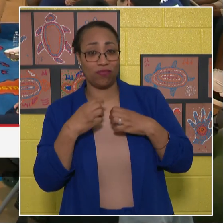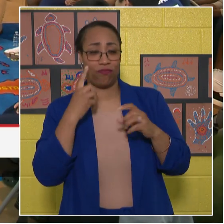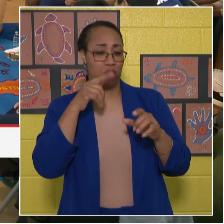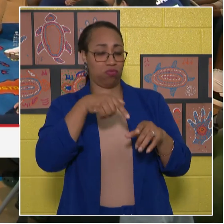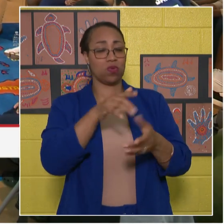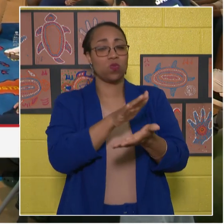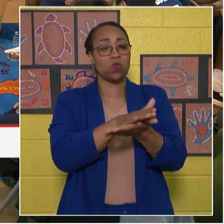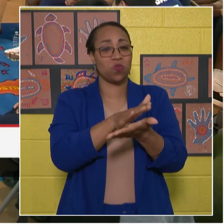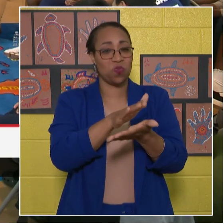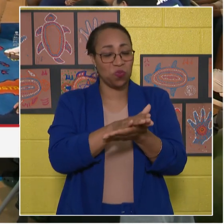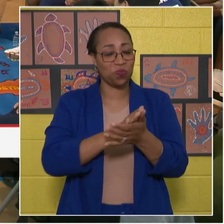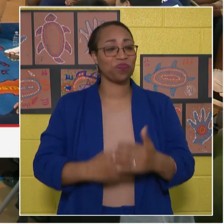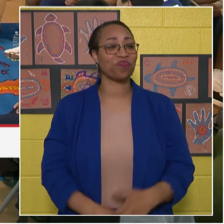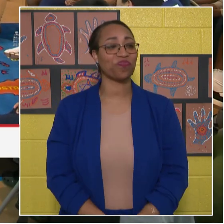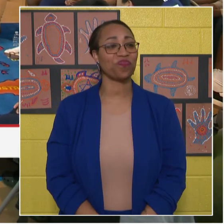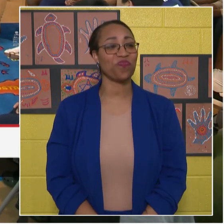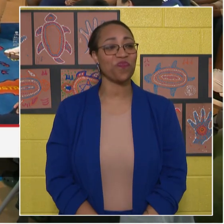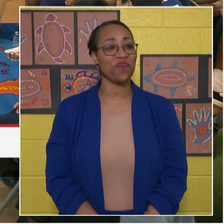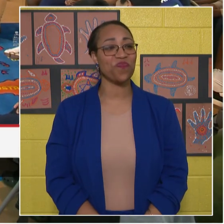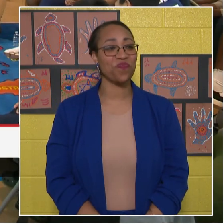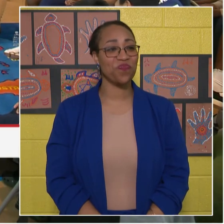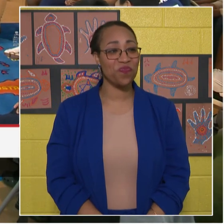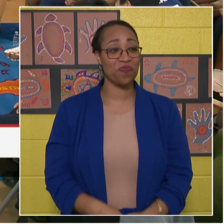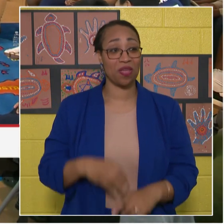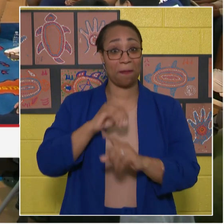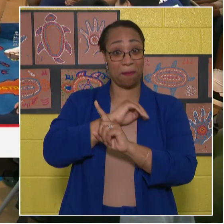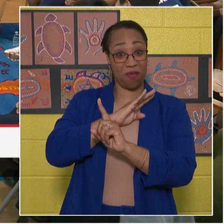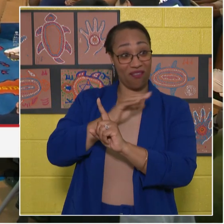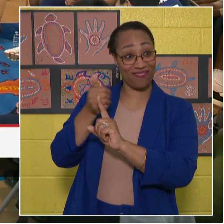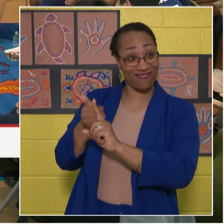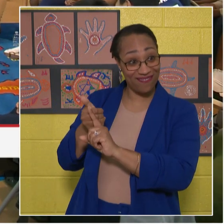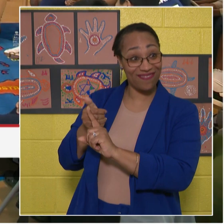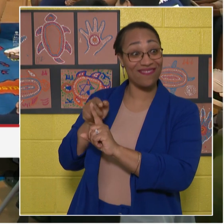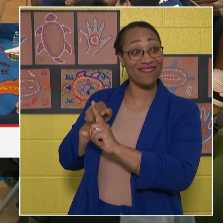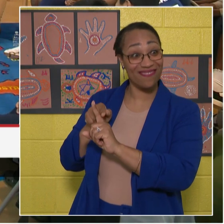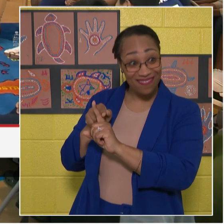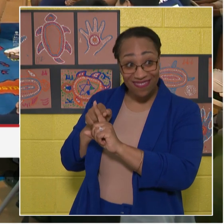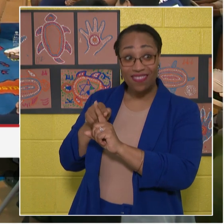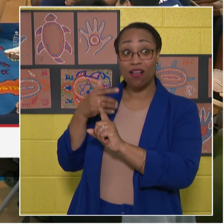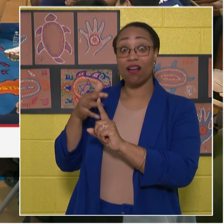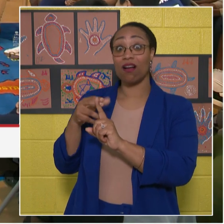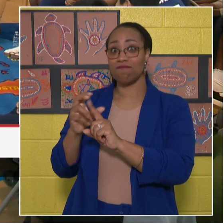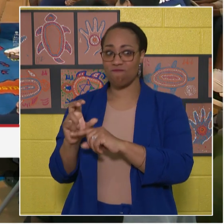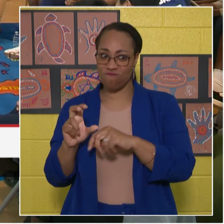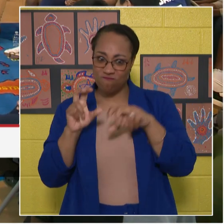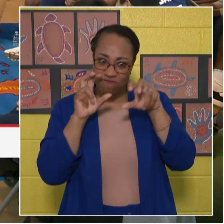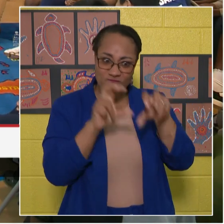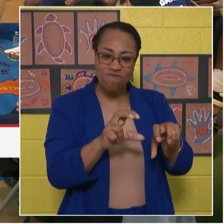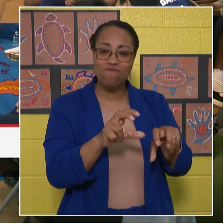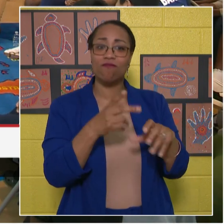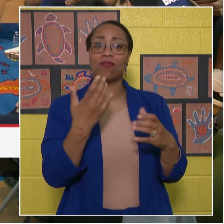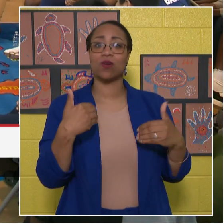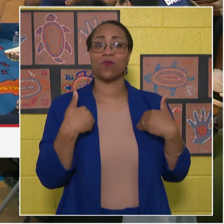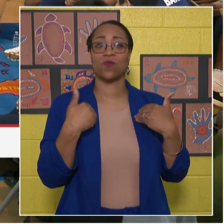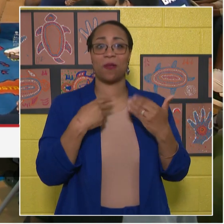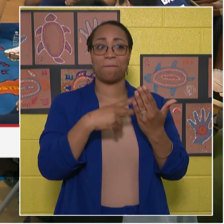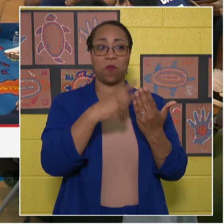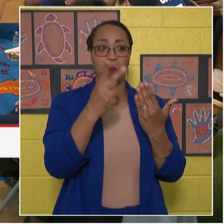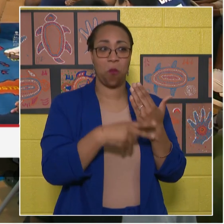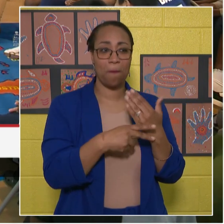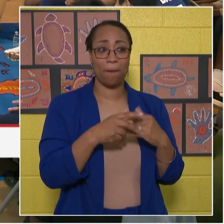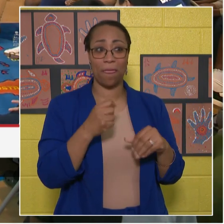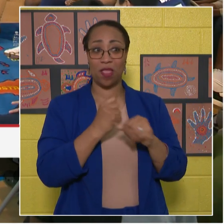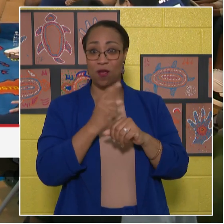significant investments in youth programs, ensuring that every student in DC has the resources they need to